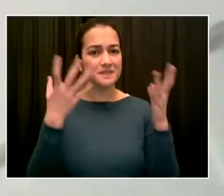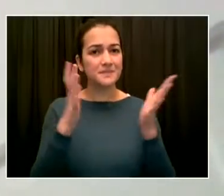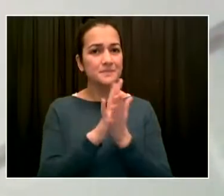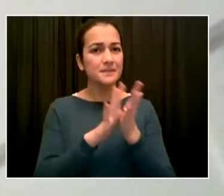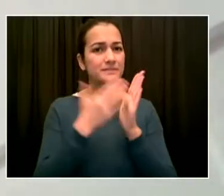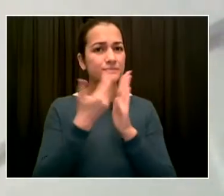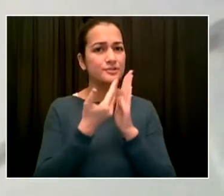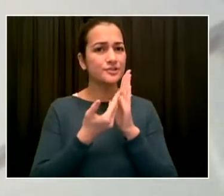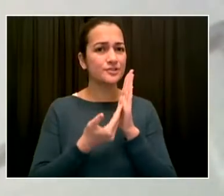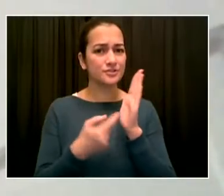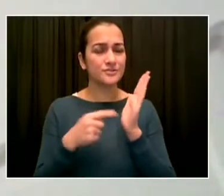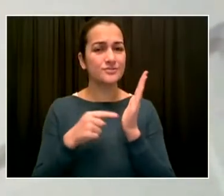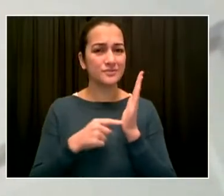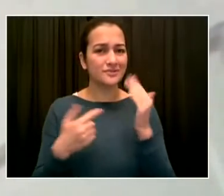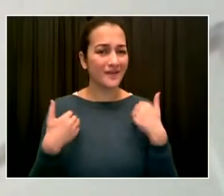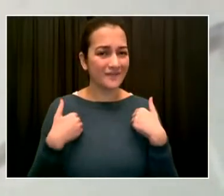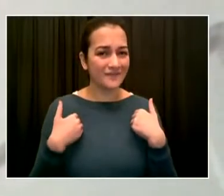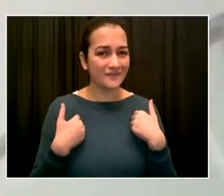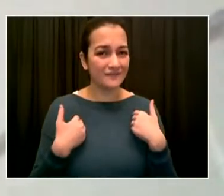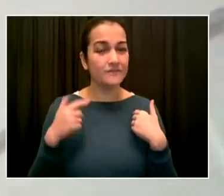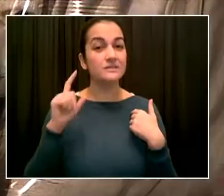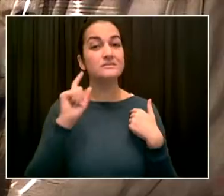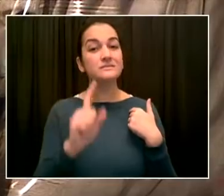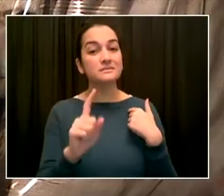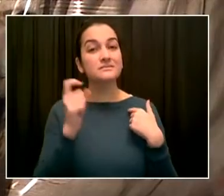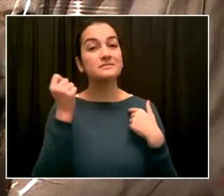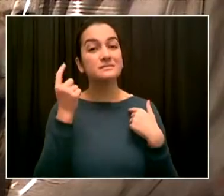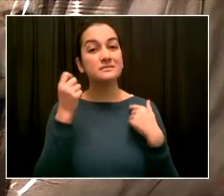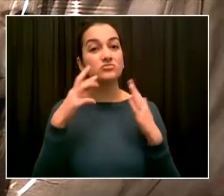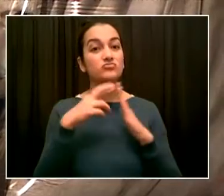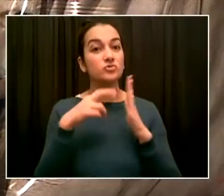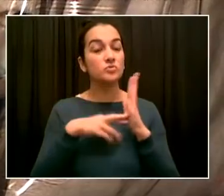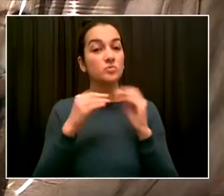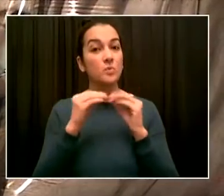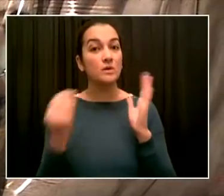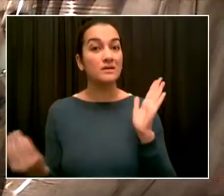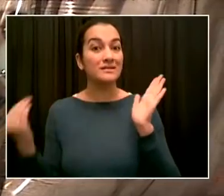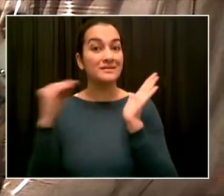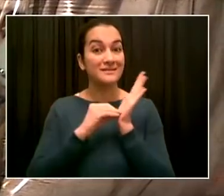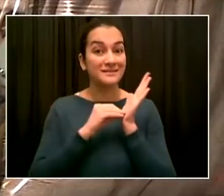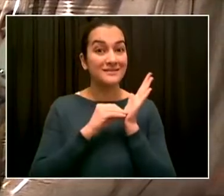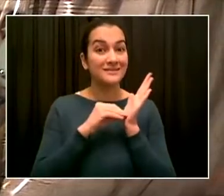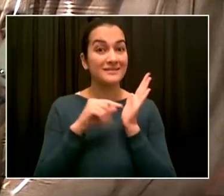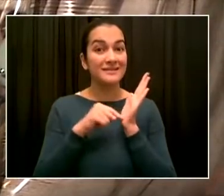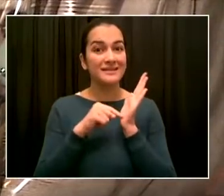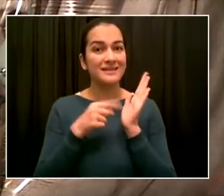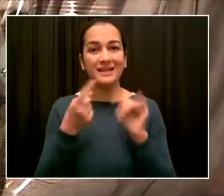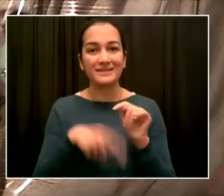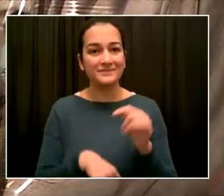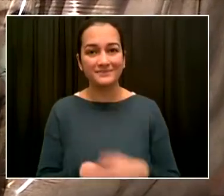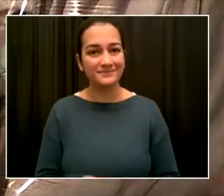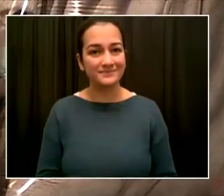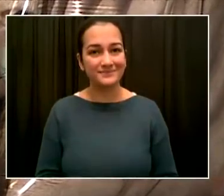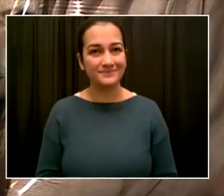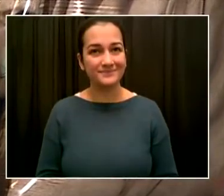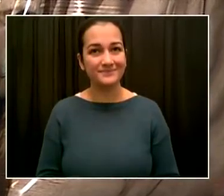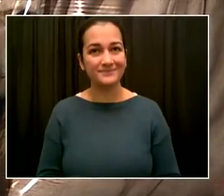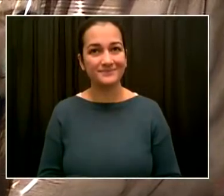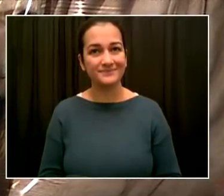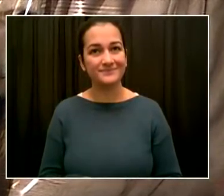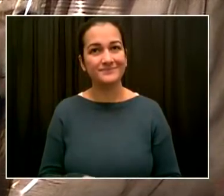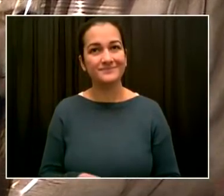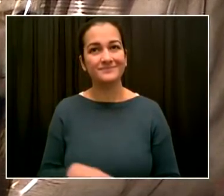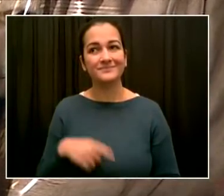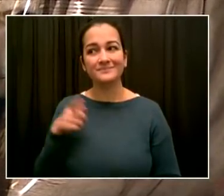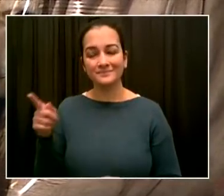in the zoning ordinance itself. So the bottom line is that's what the city of New York is mandating has to